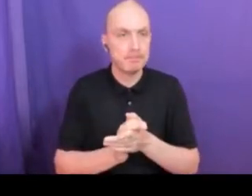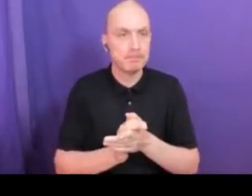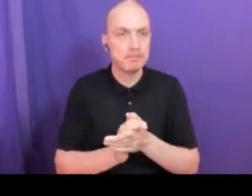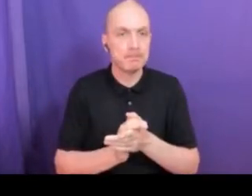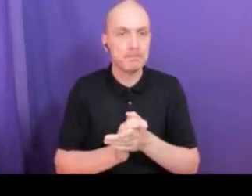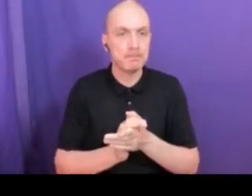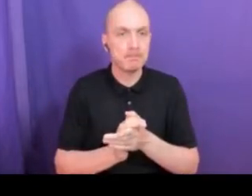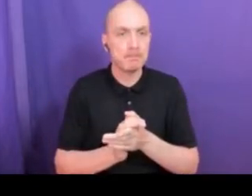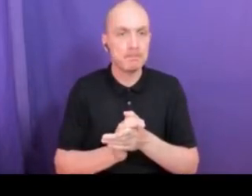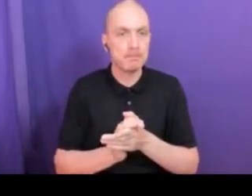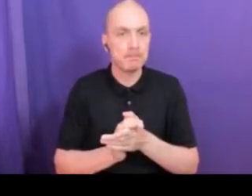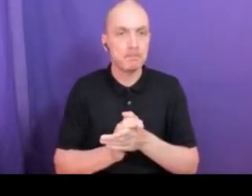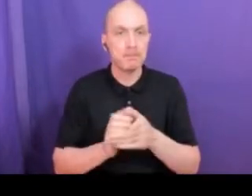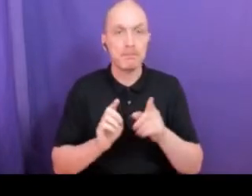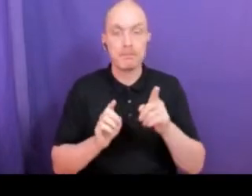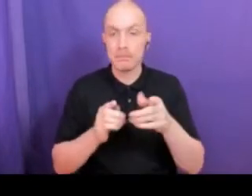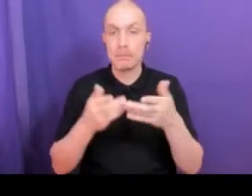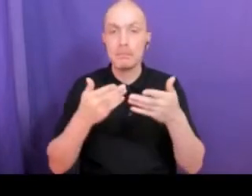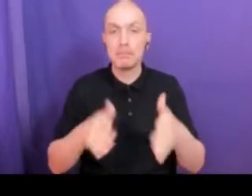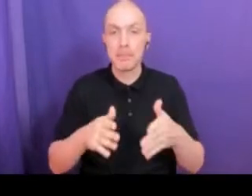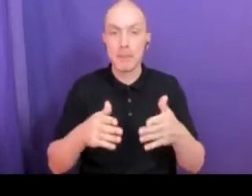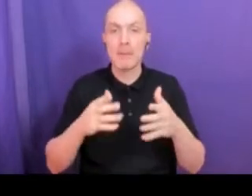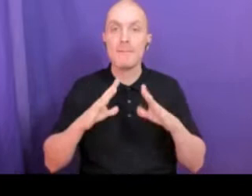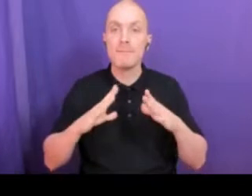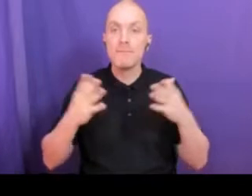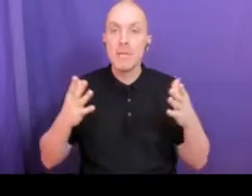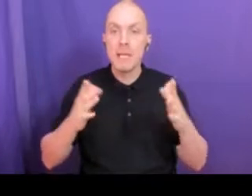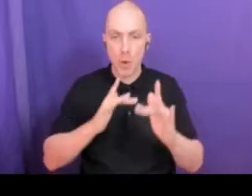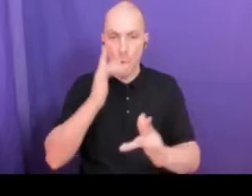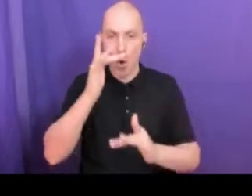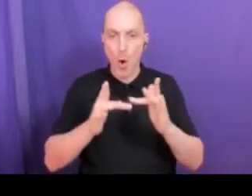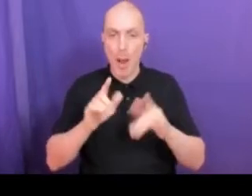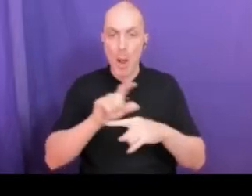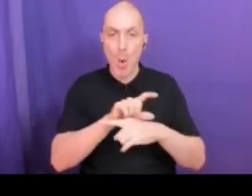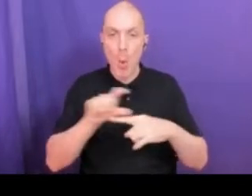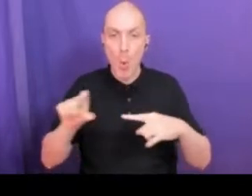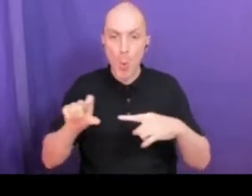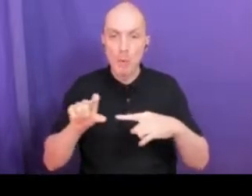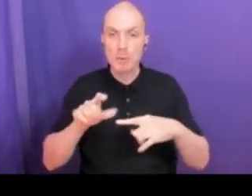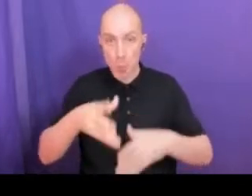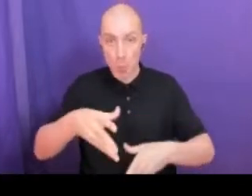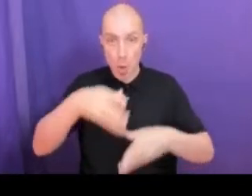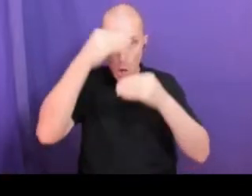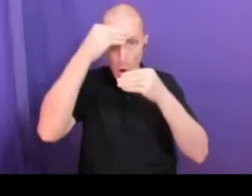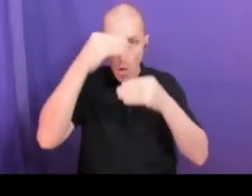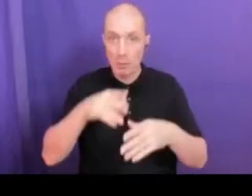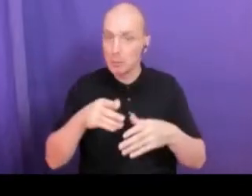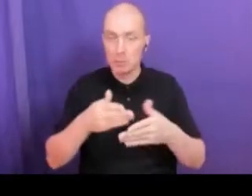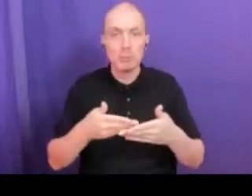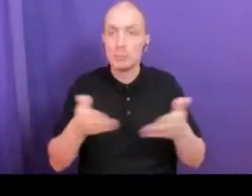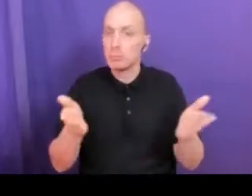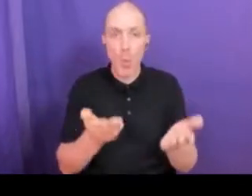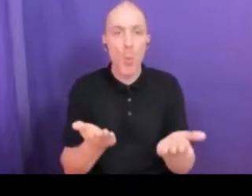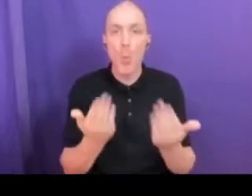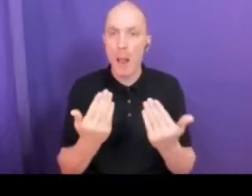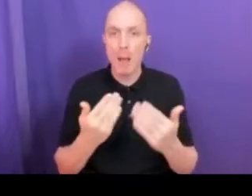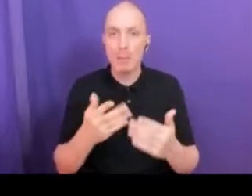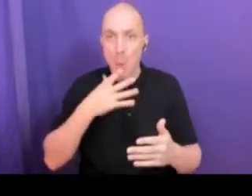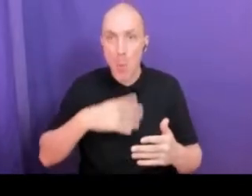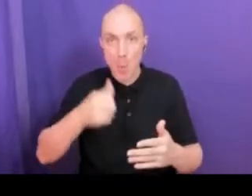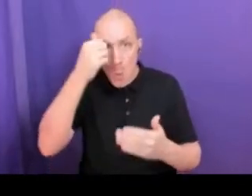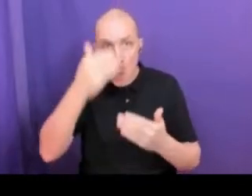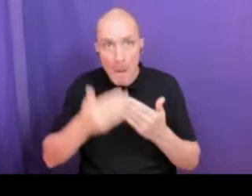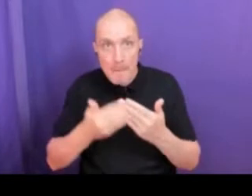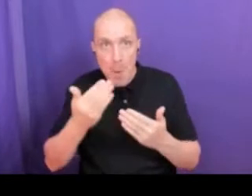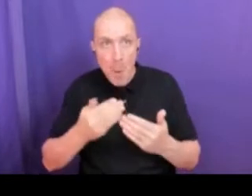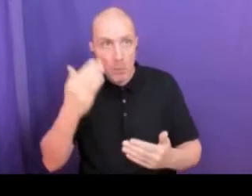Firstly, we've developed a free online learning course that is open to anyone who would like to know more about their brain health and dementia prevention. You can find it on